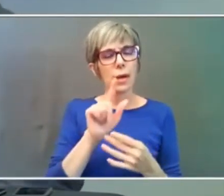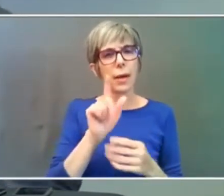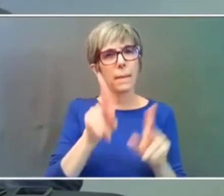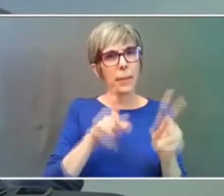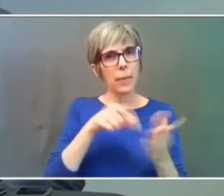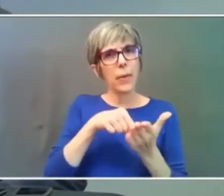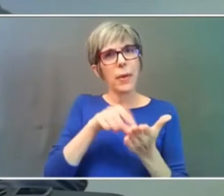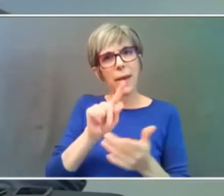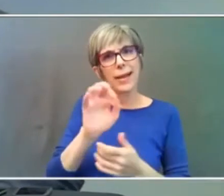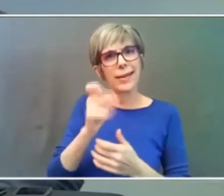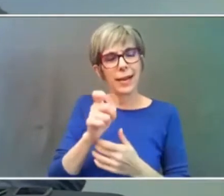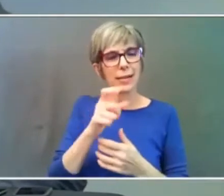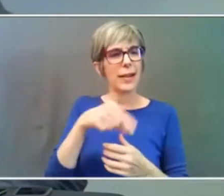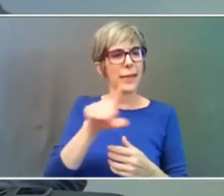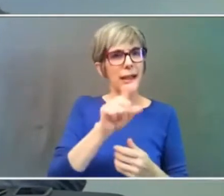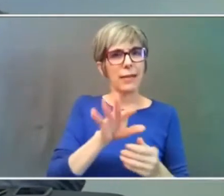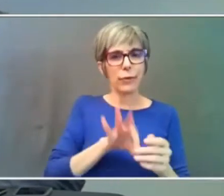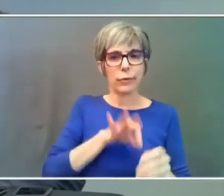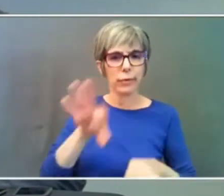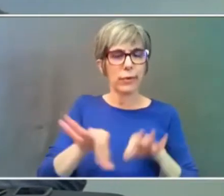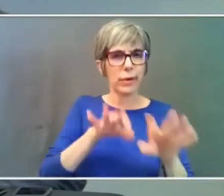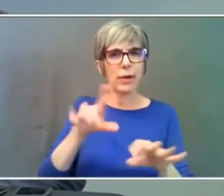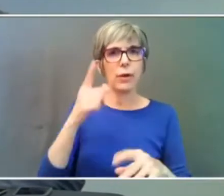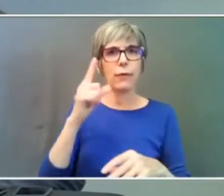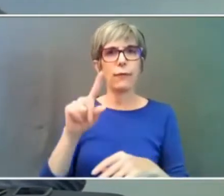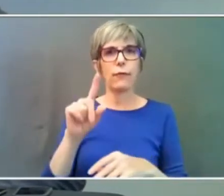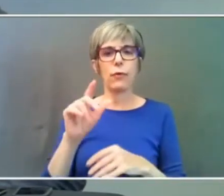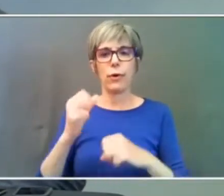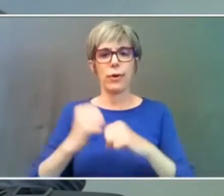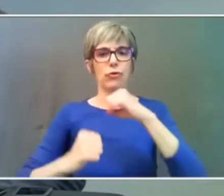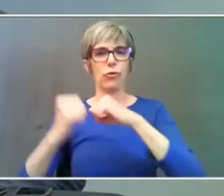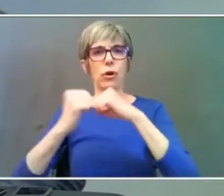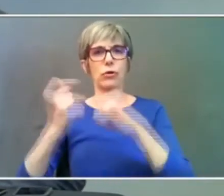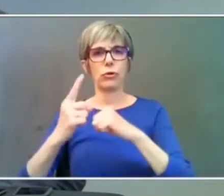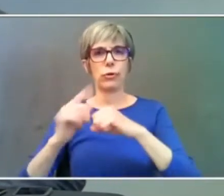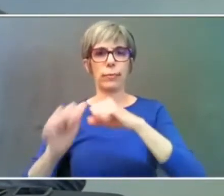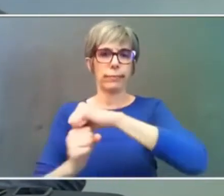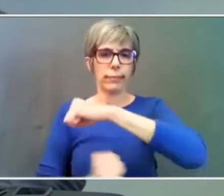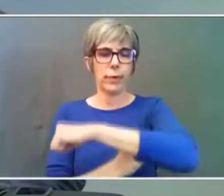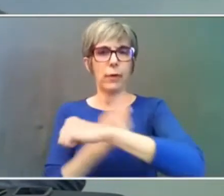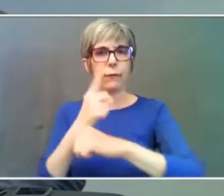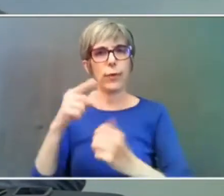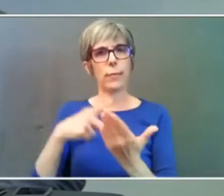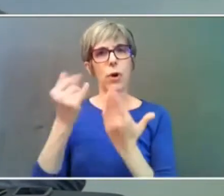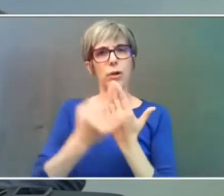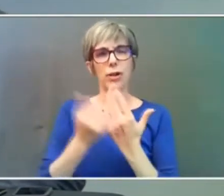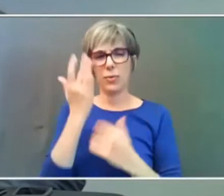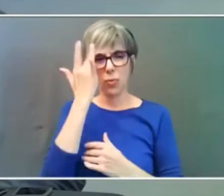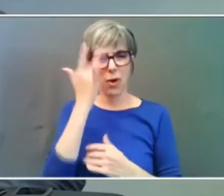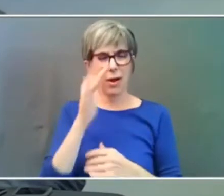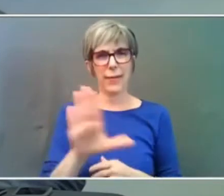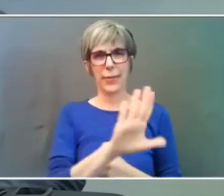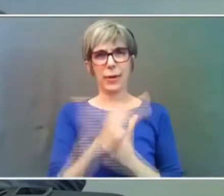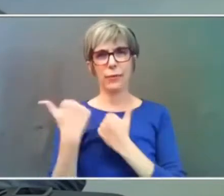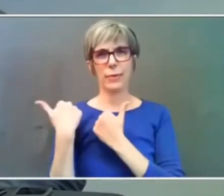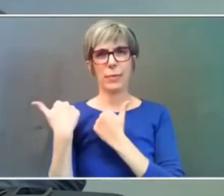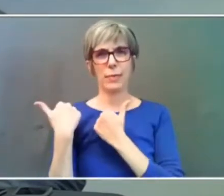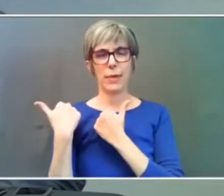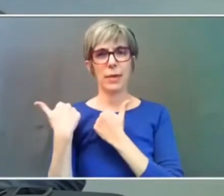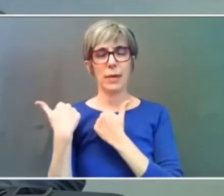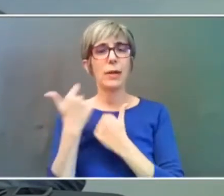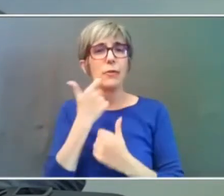the infrastructure for the project? And I think Mr. Zeiler, has done a great job of explaining, how this is